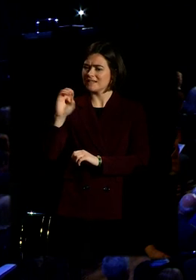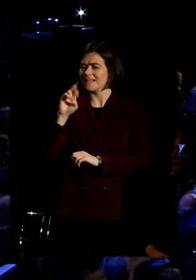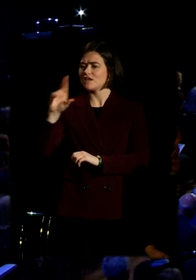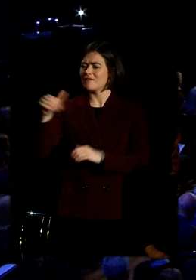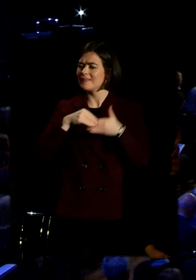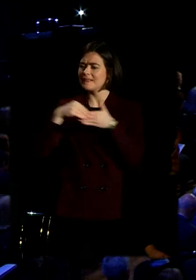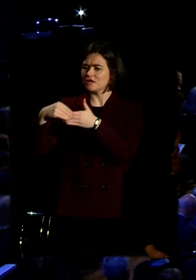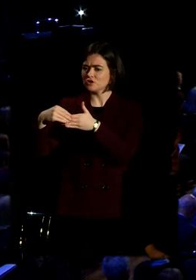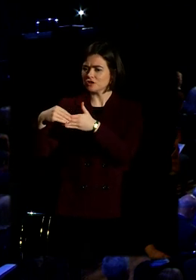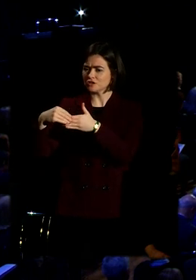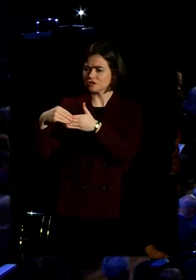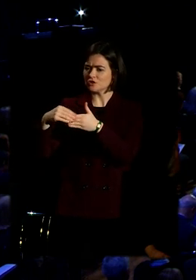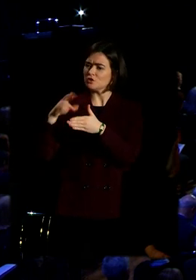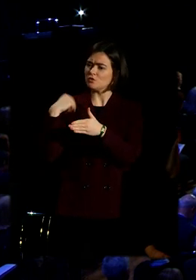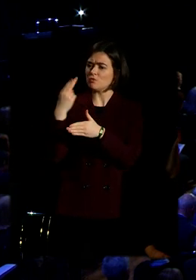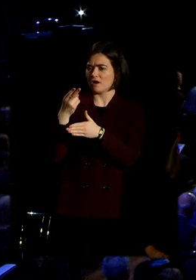Holocaust.